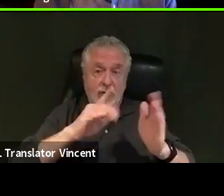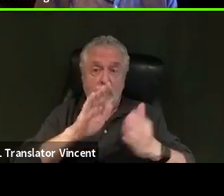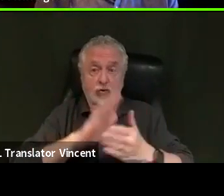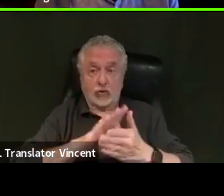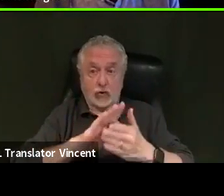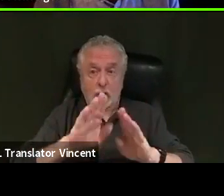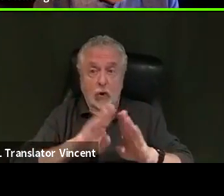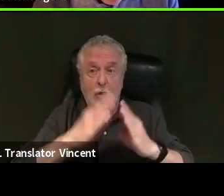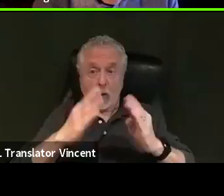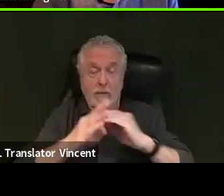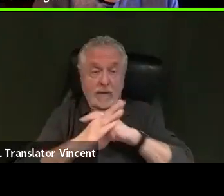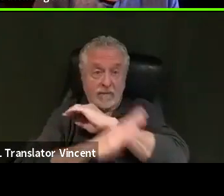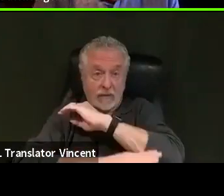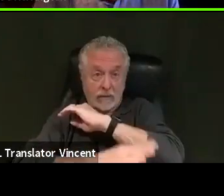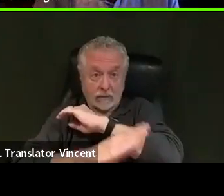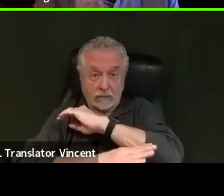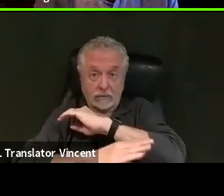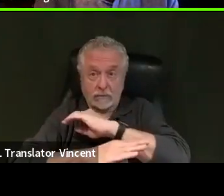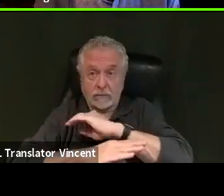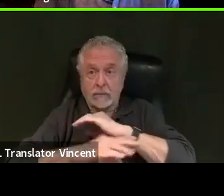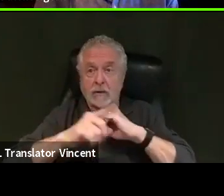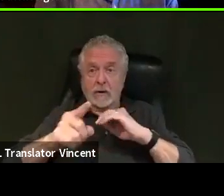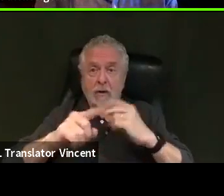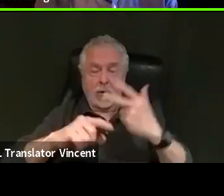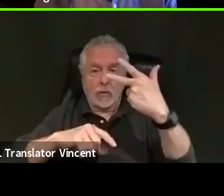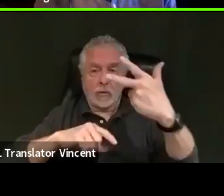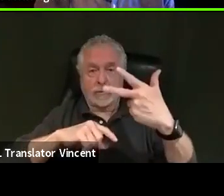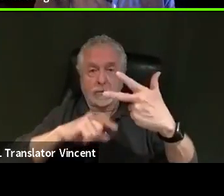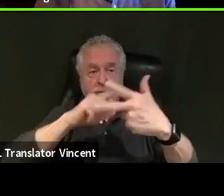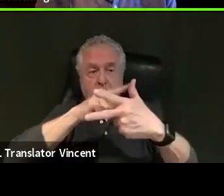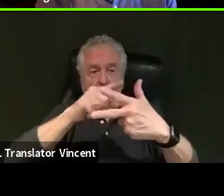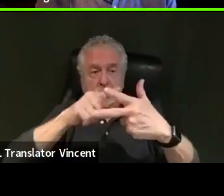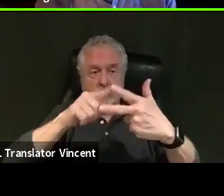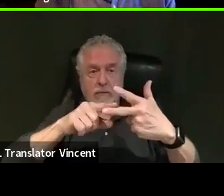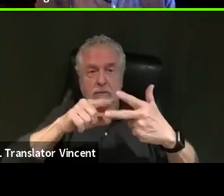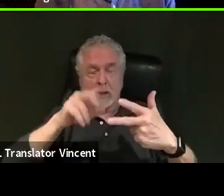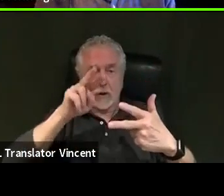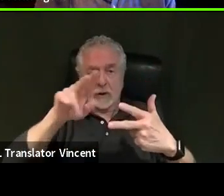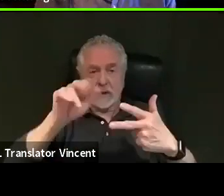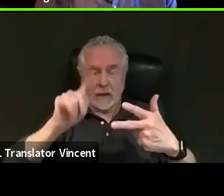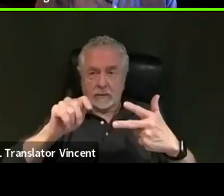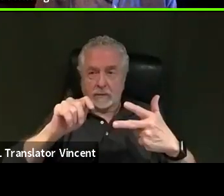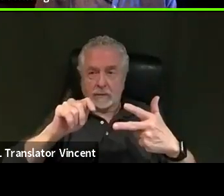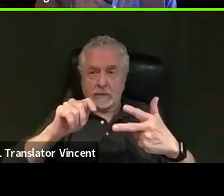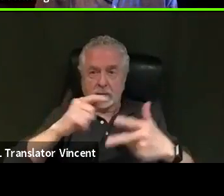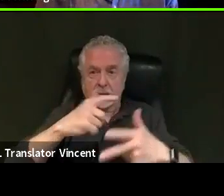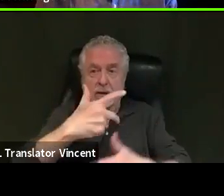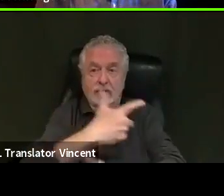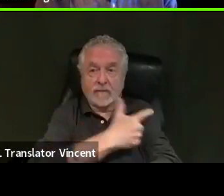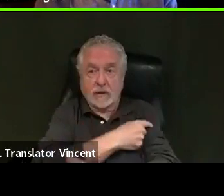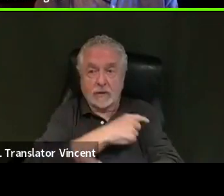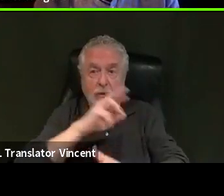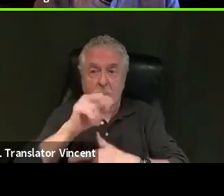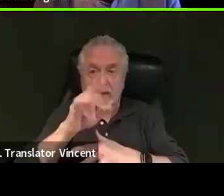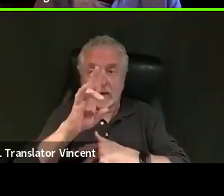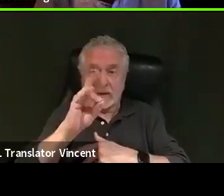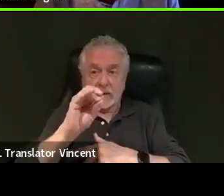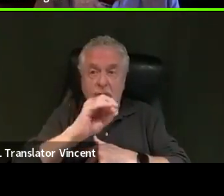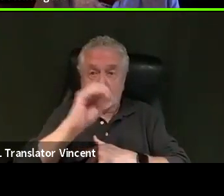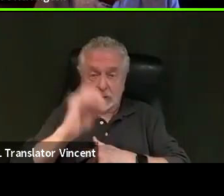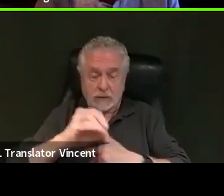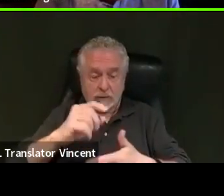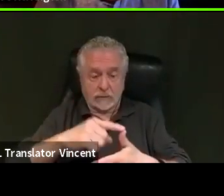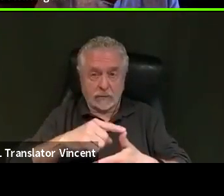schools to open in the fall, there are three pillars the state's looking at. A vaccination rate of